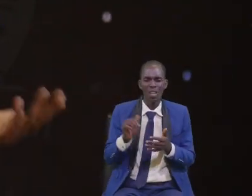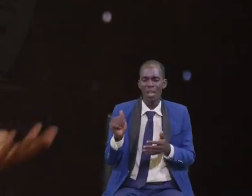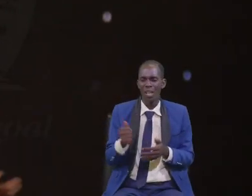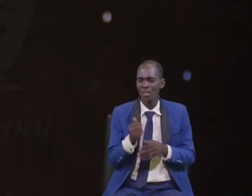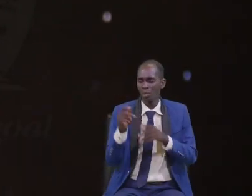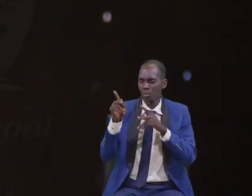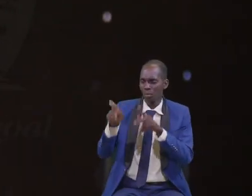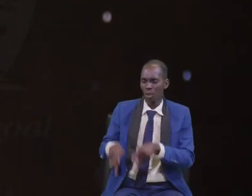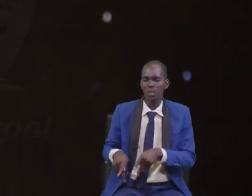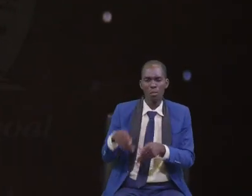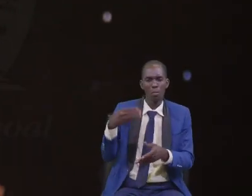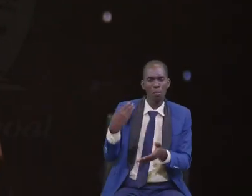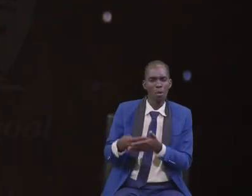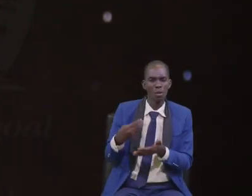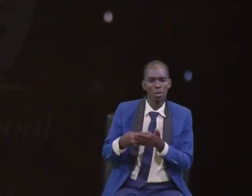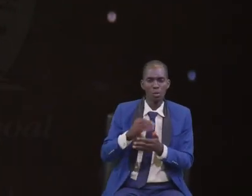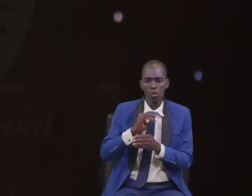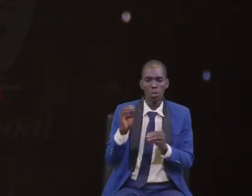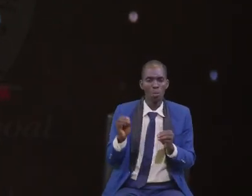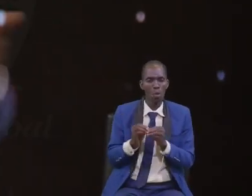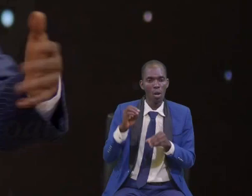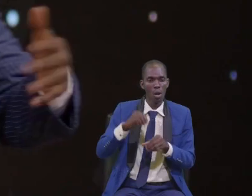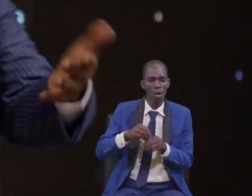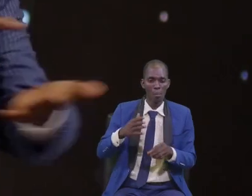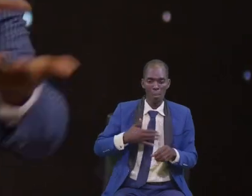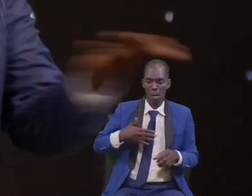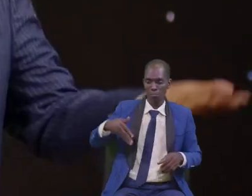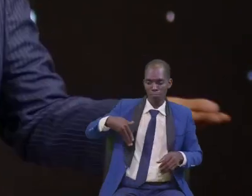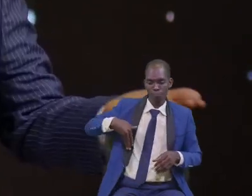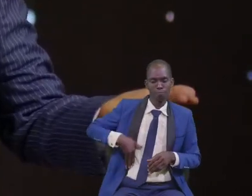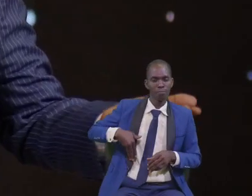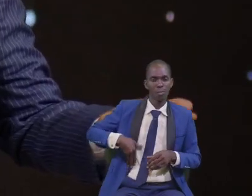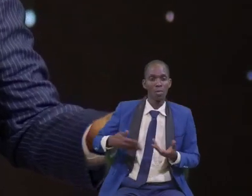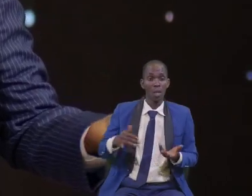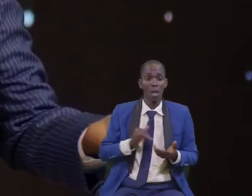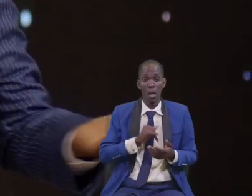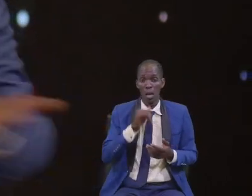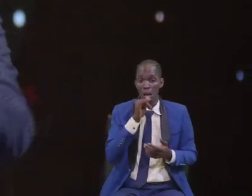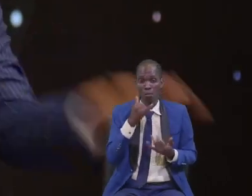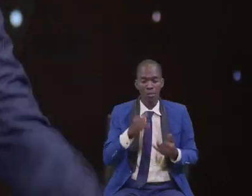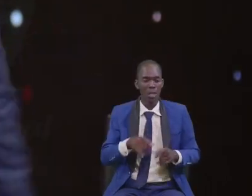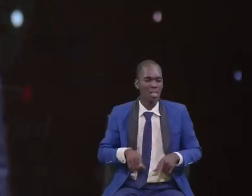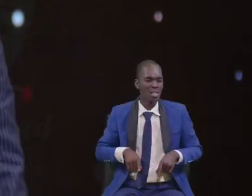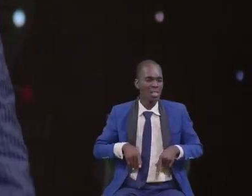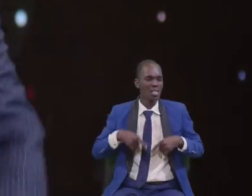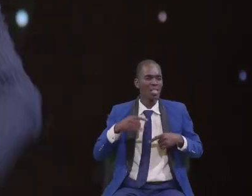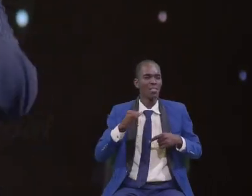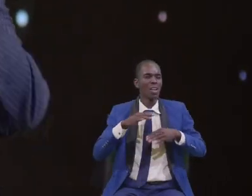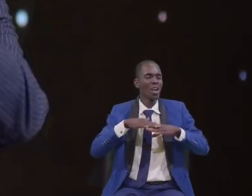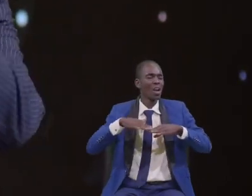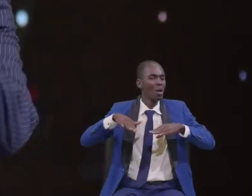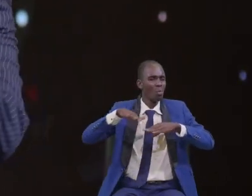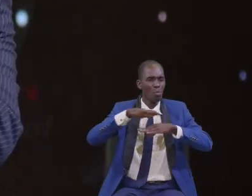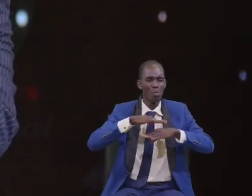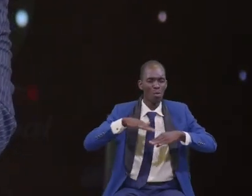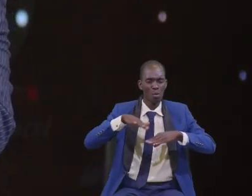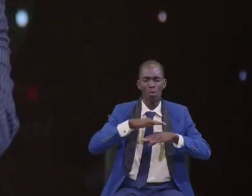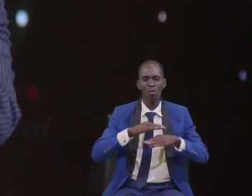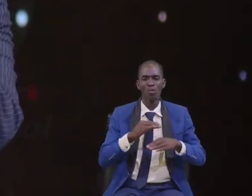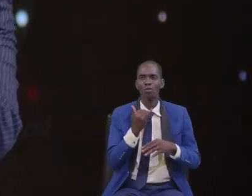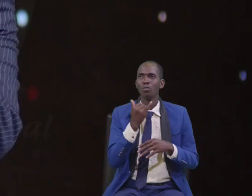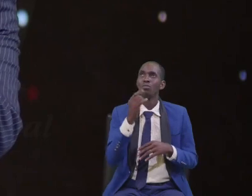money in my pocket. I'm living above board. I'm living above reproach. And